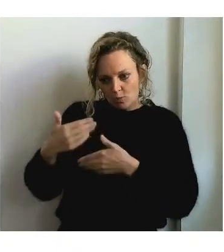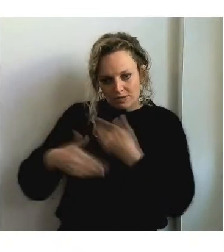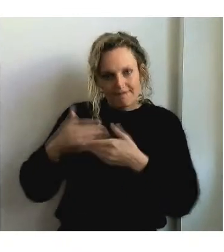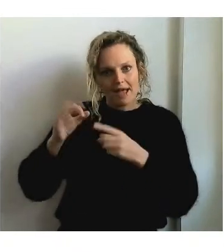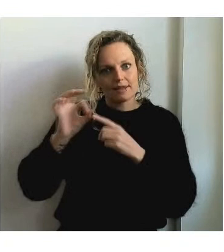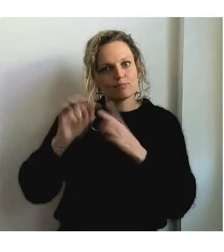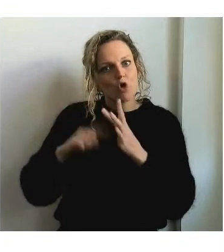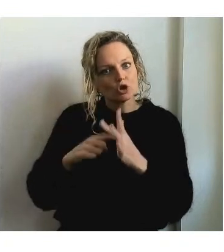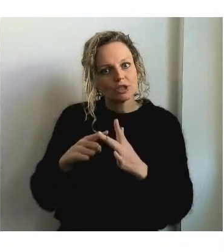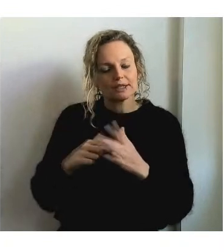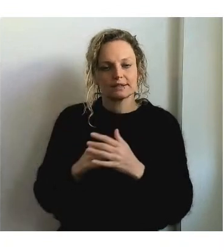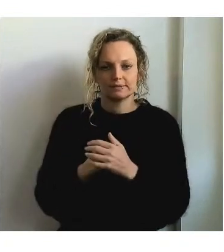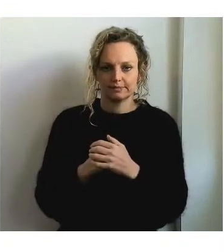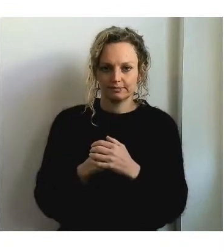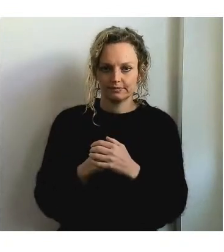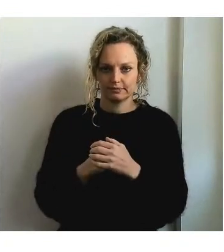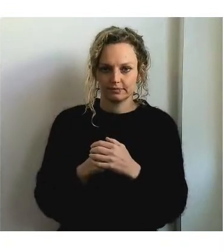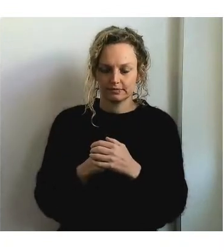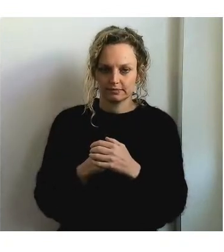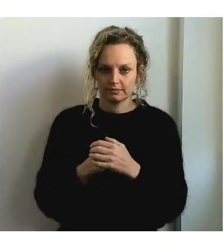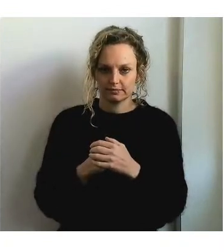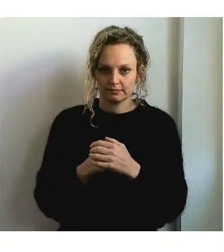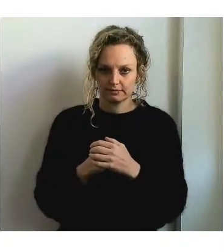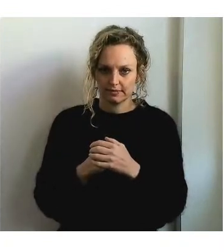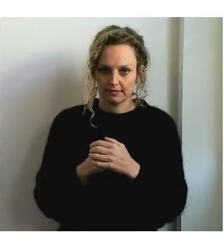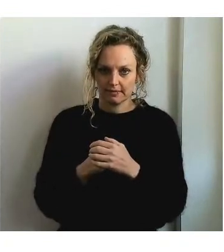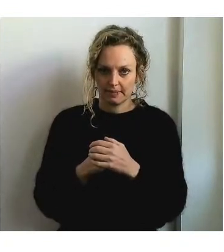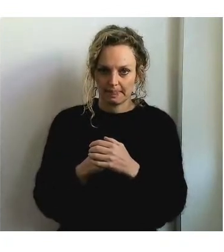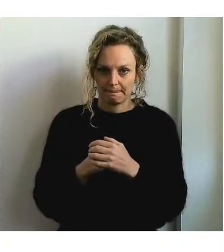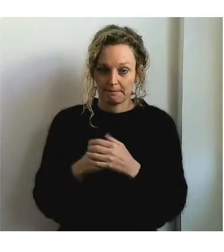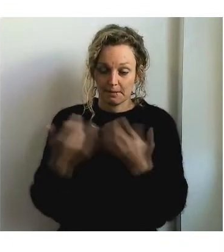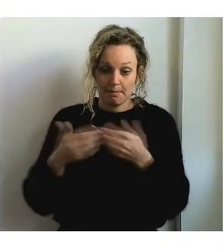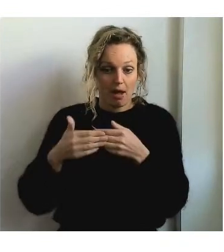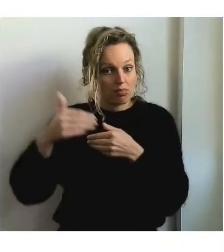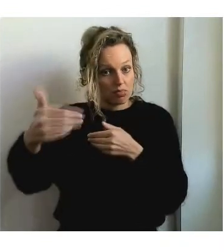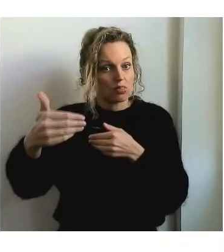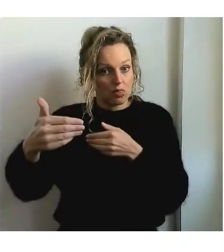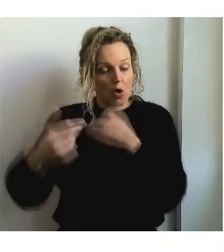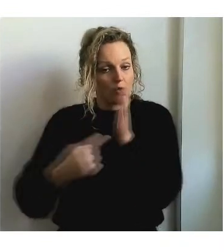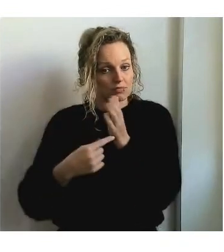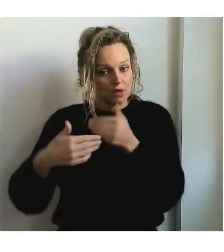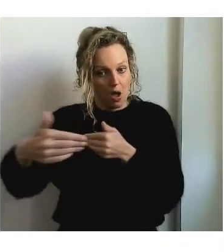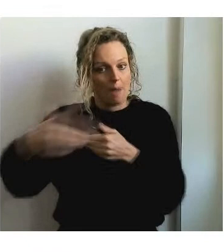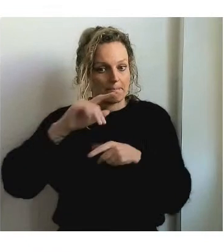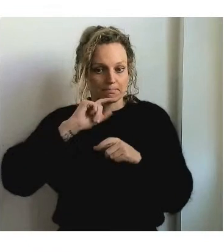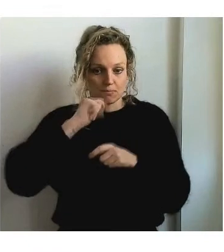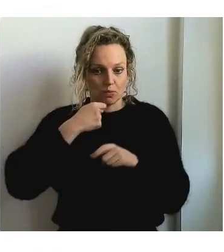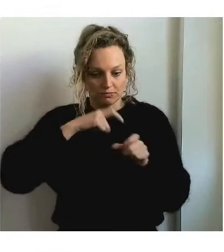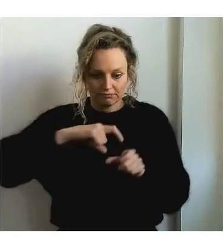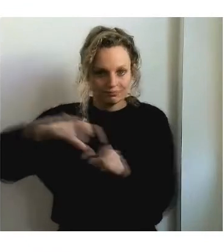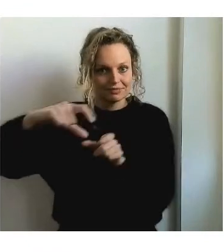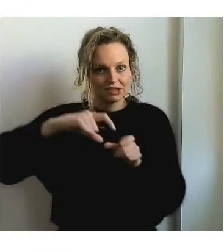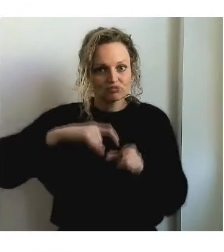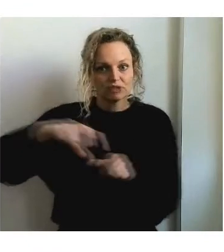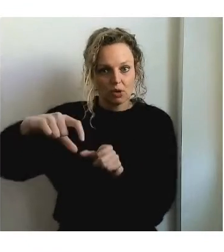has potentially kind of got some legs in longer term. And crucially, that was a group that